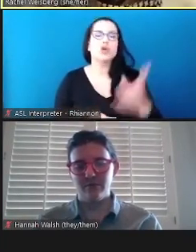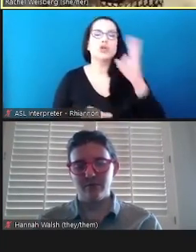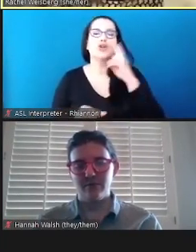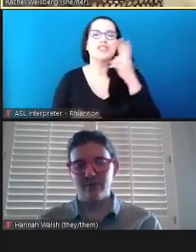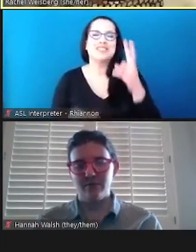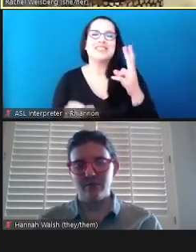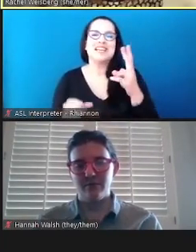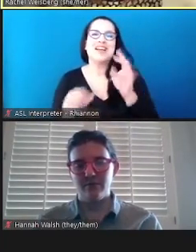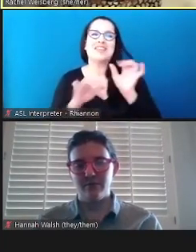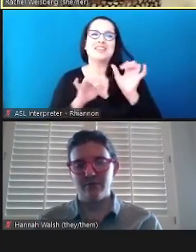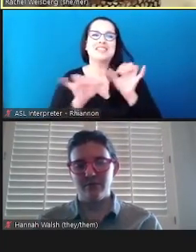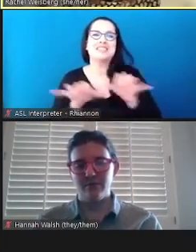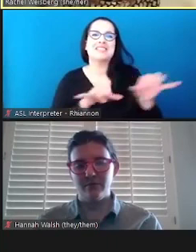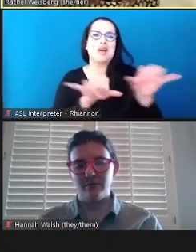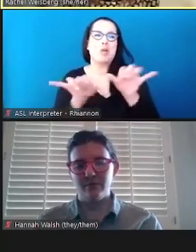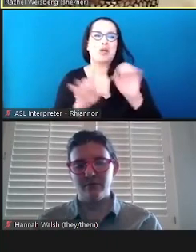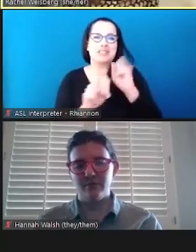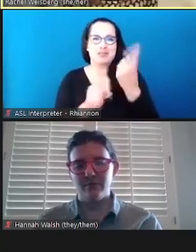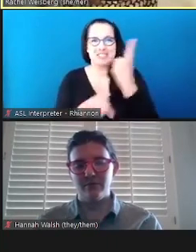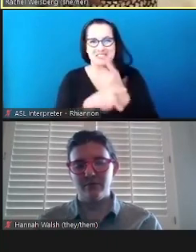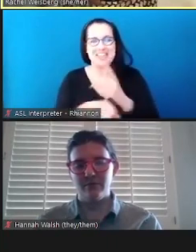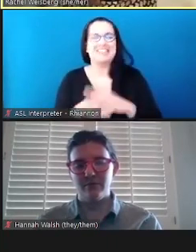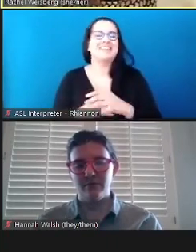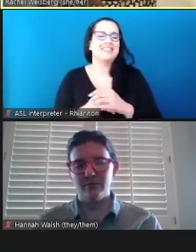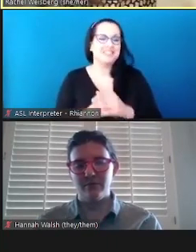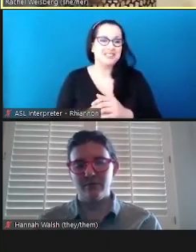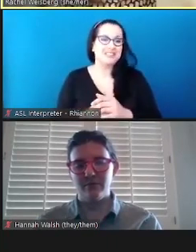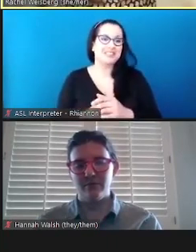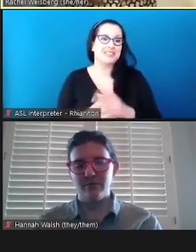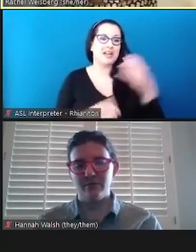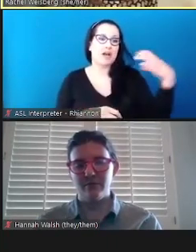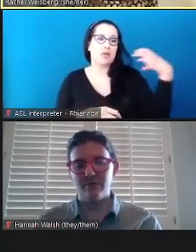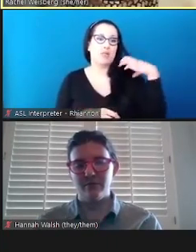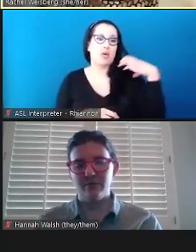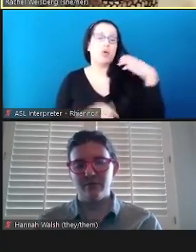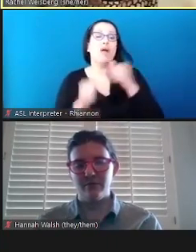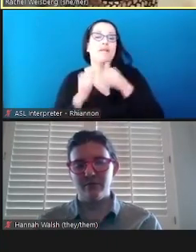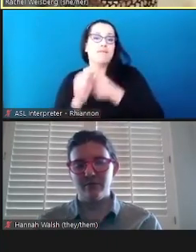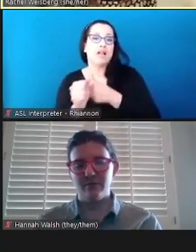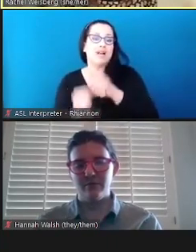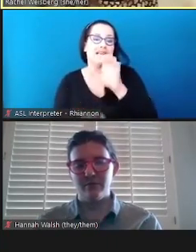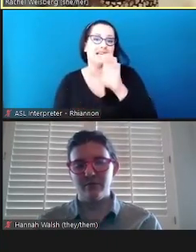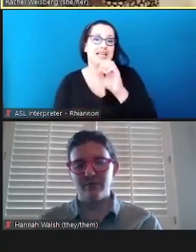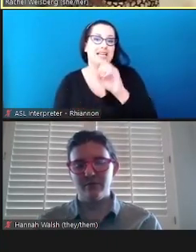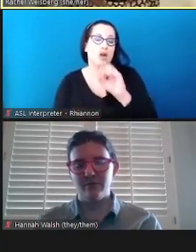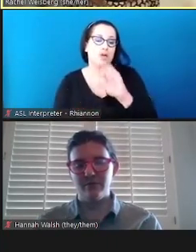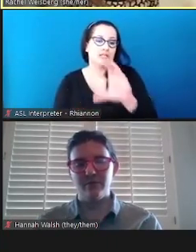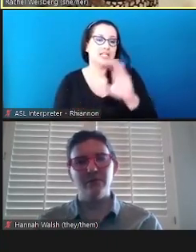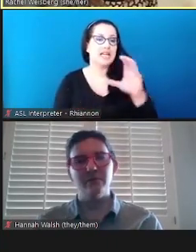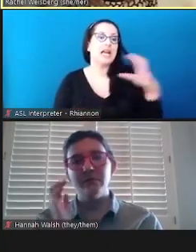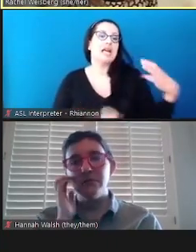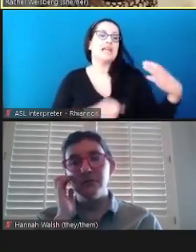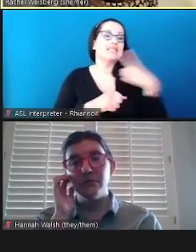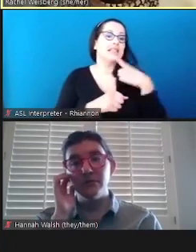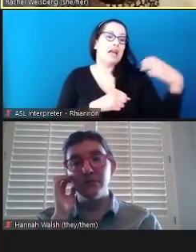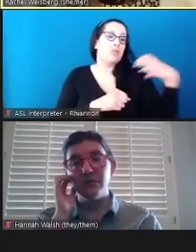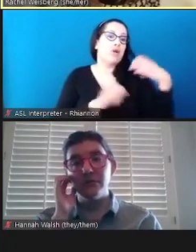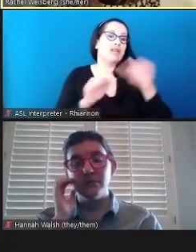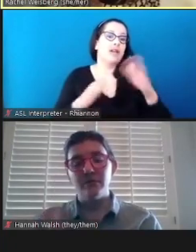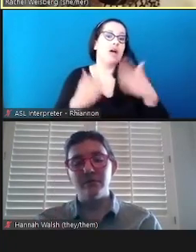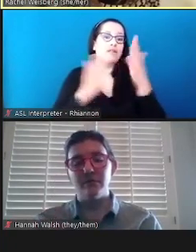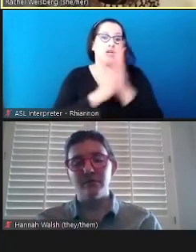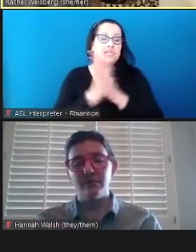these. Employers, according to the EOC, are able to offer incentives to employees to voluntarily